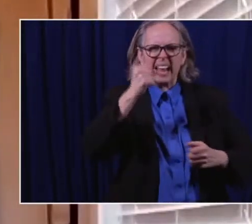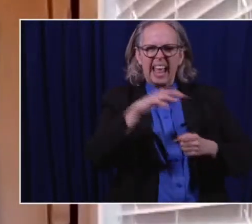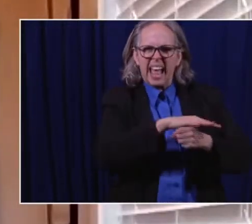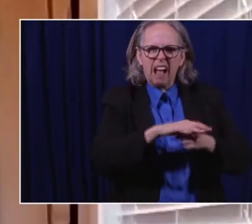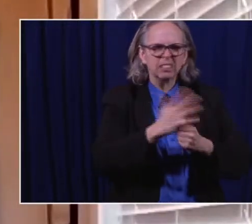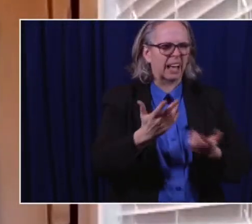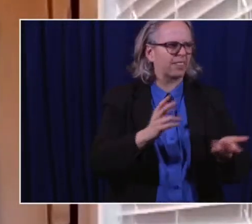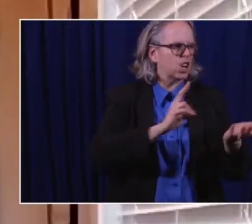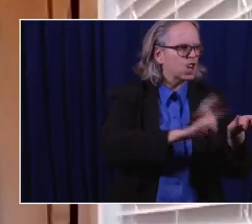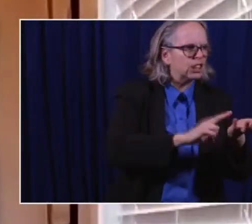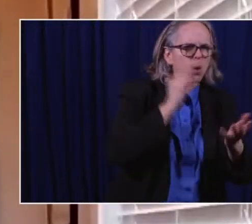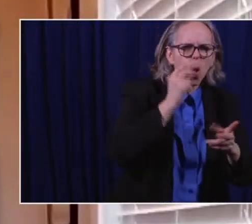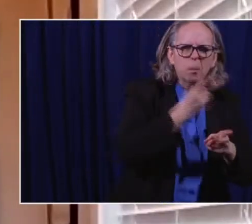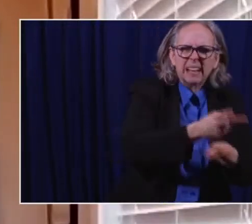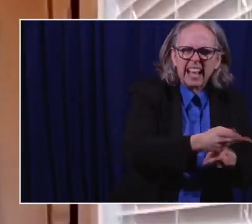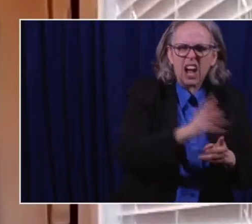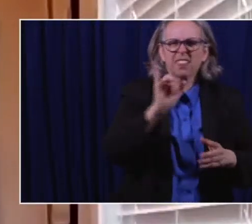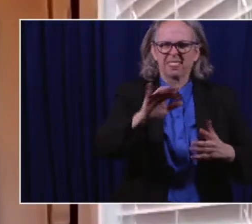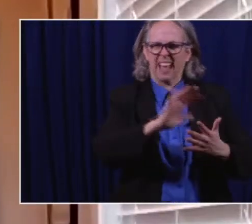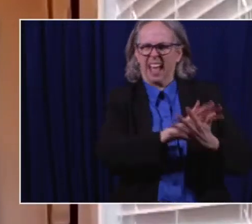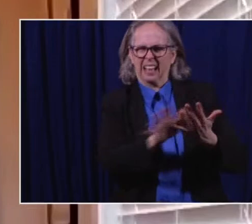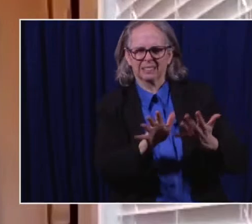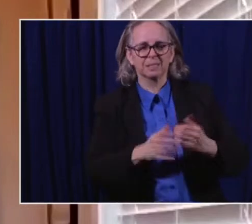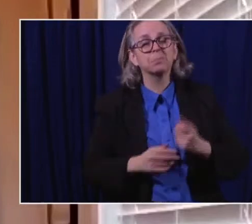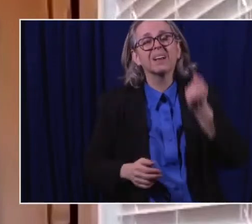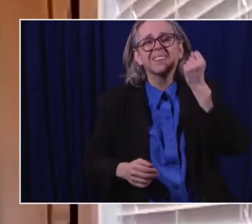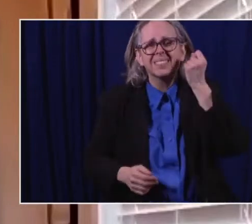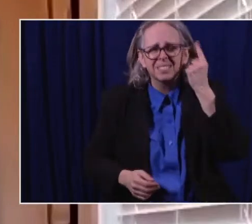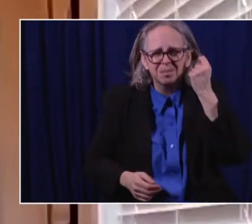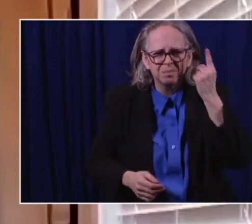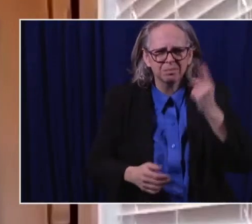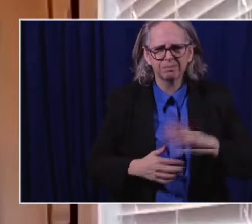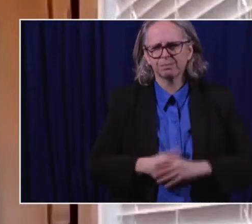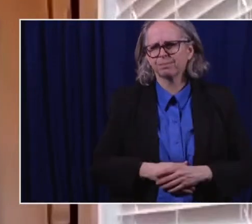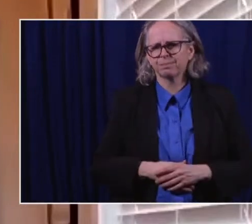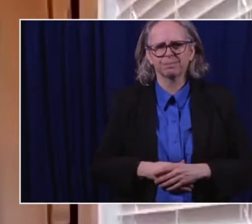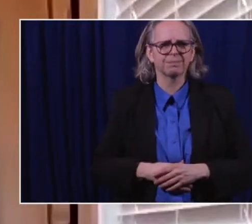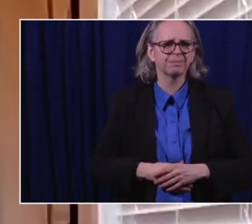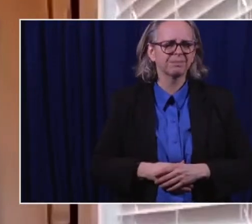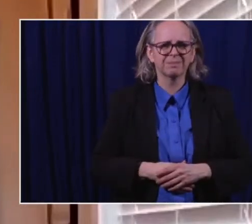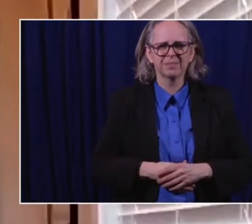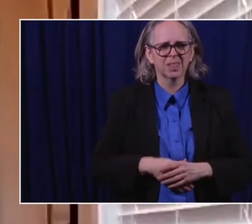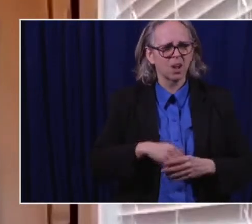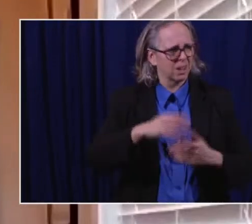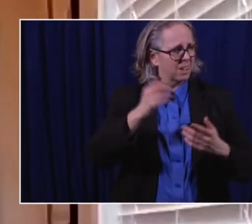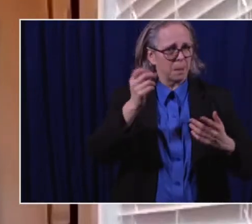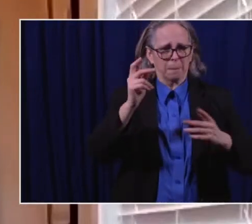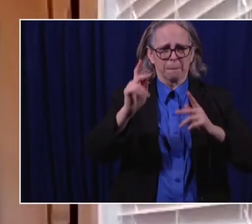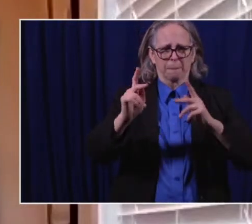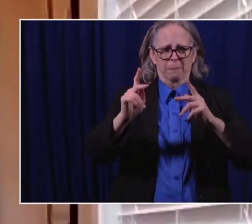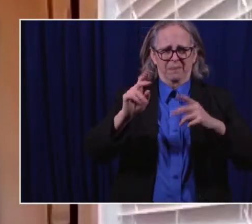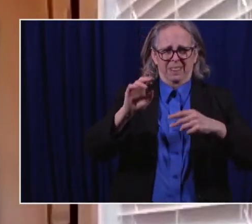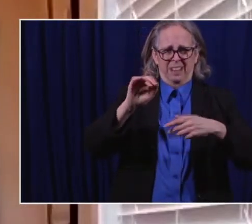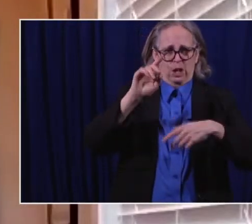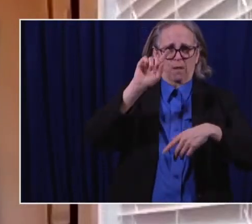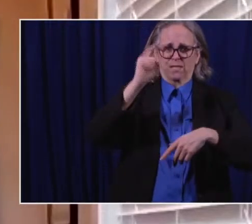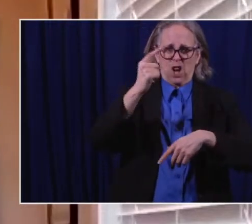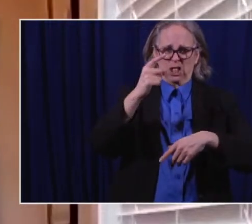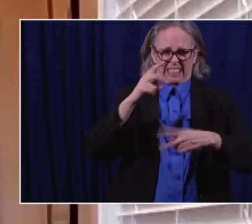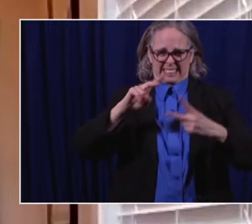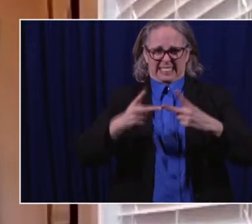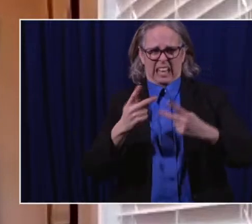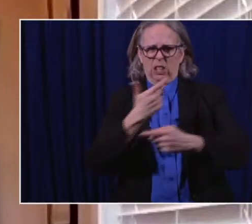are still in the process of completing the vaccinations across the state for that